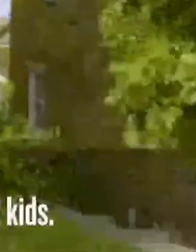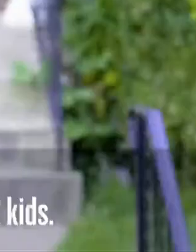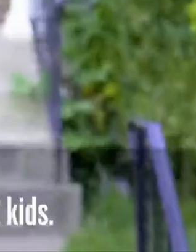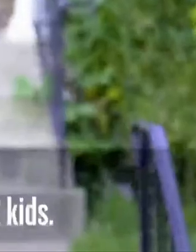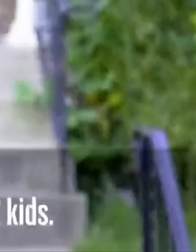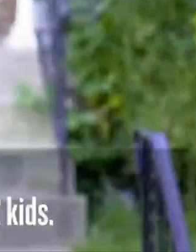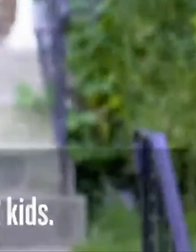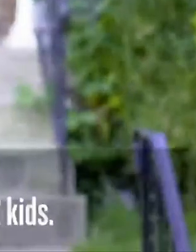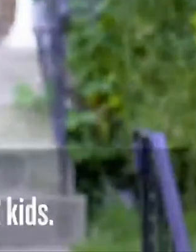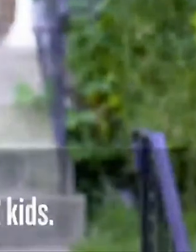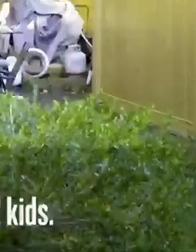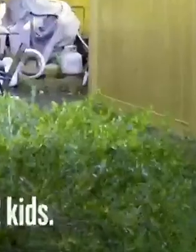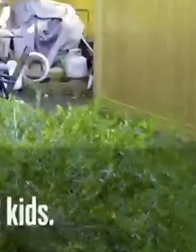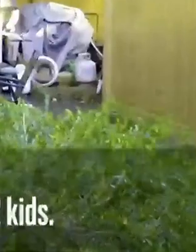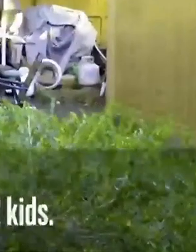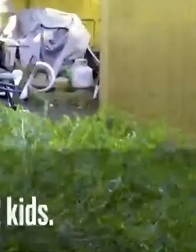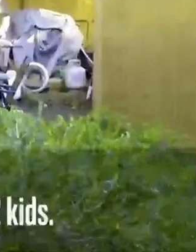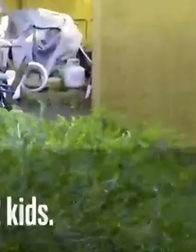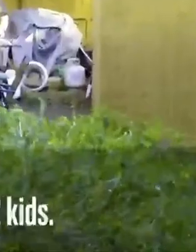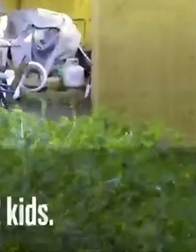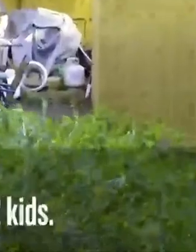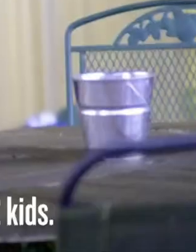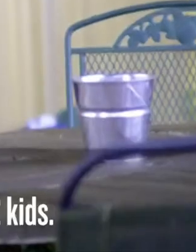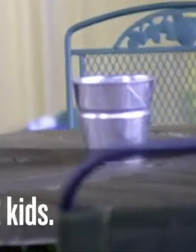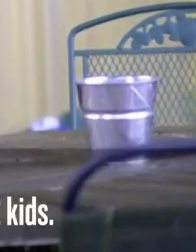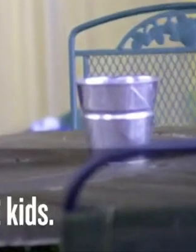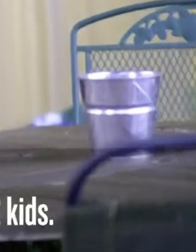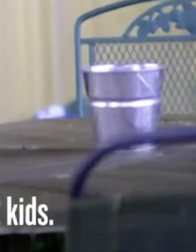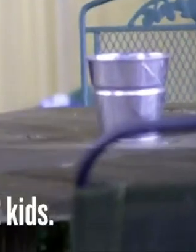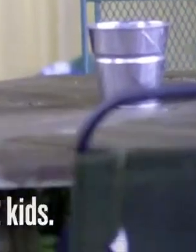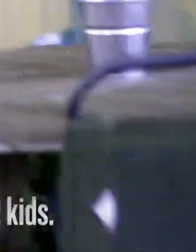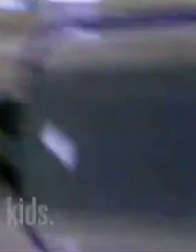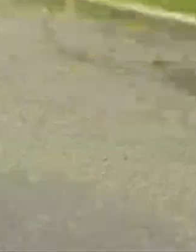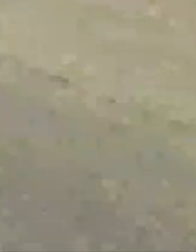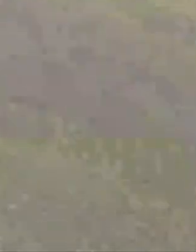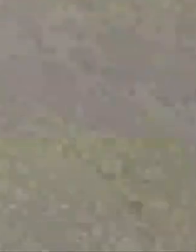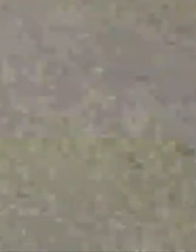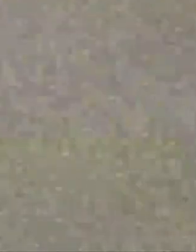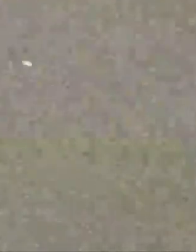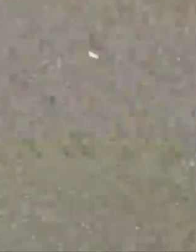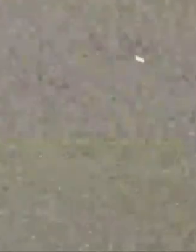This is David. He has lived in D.C. all of his life and has 2 kids.